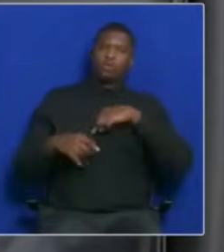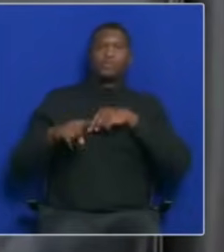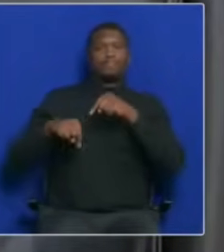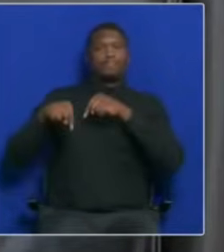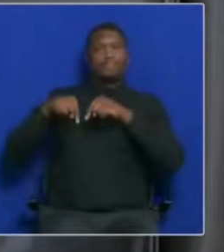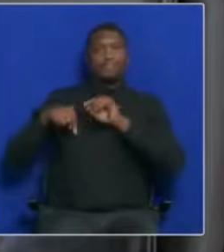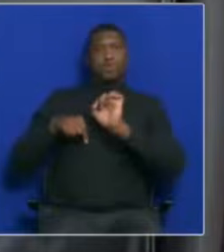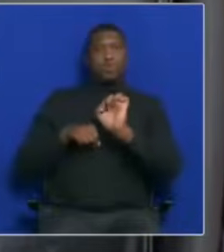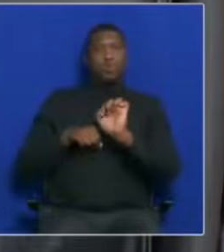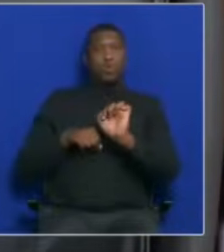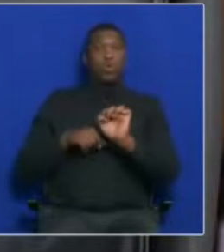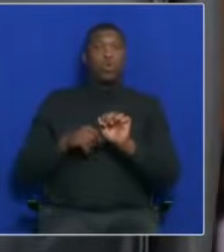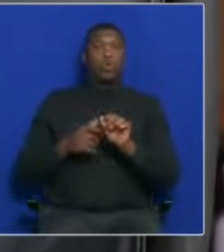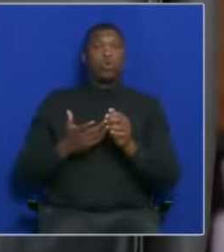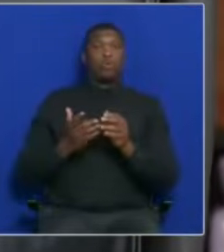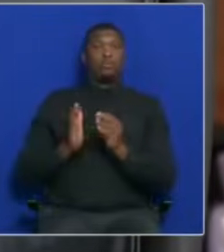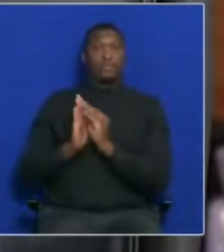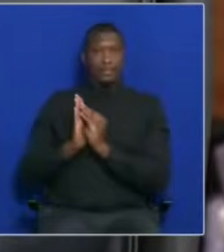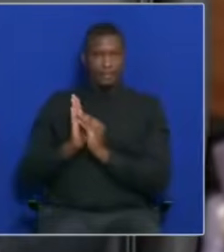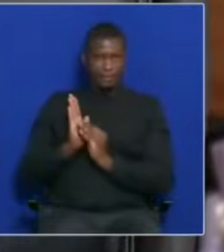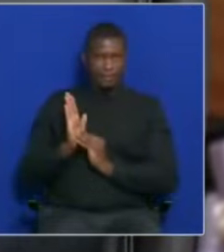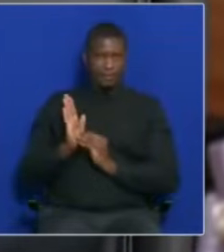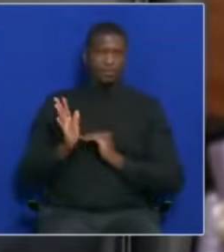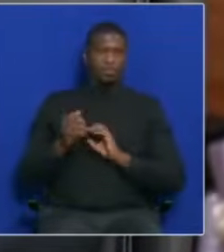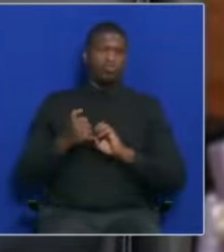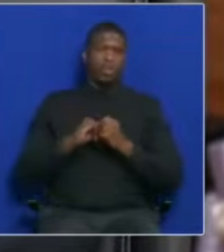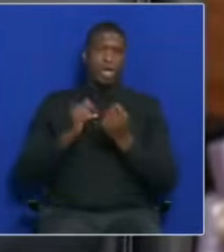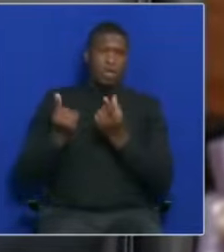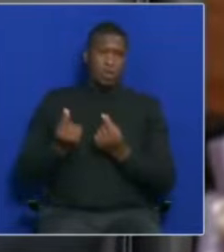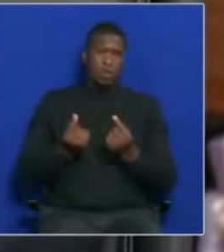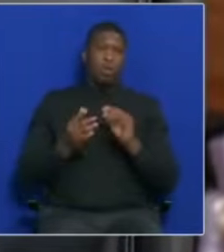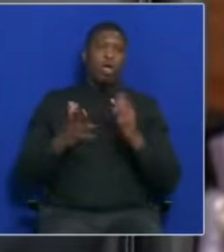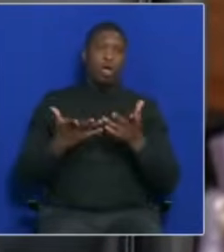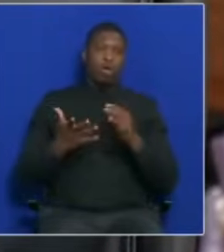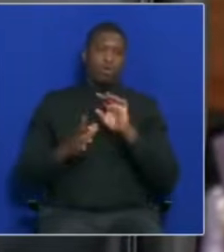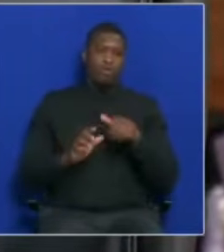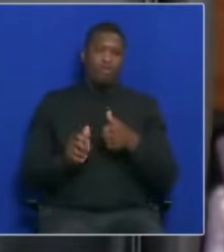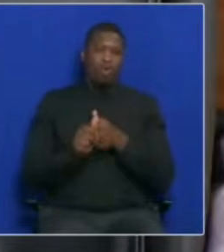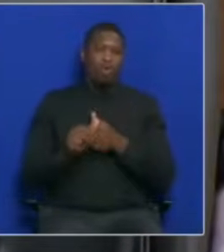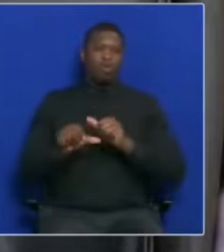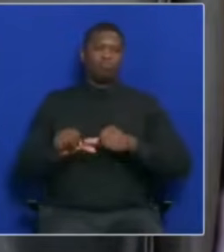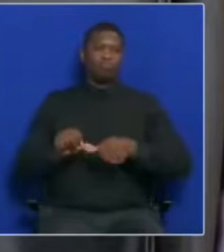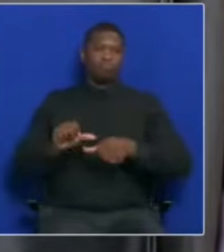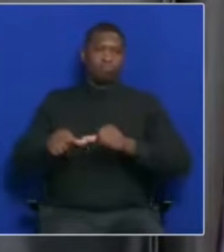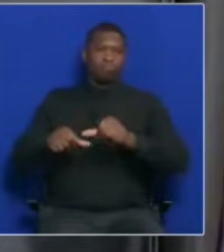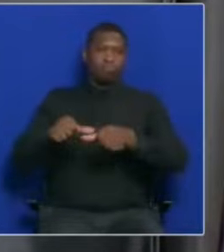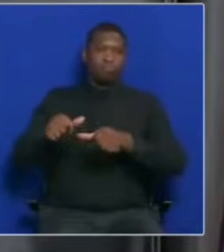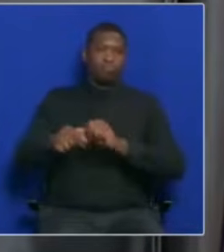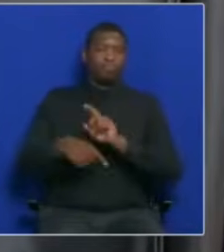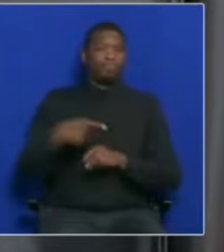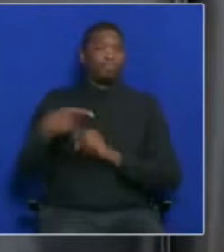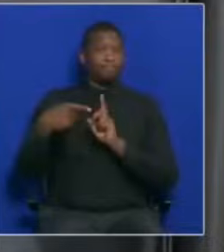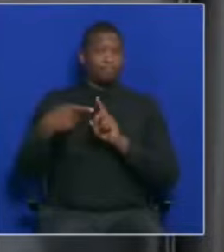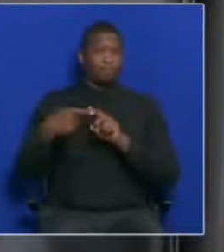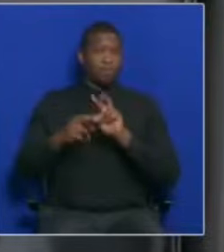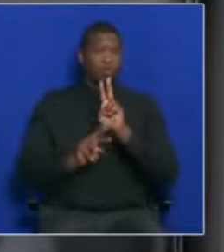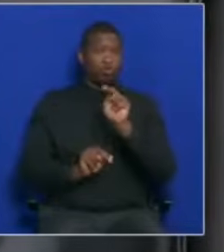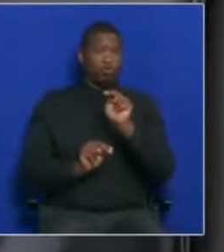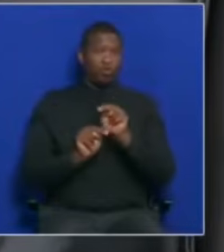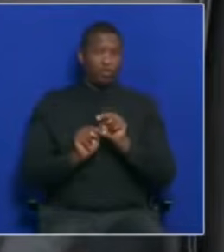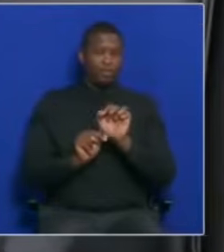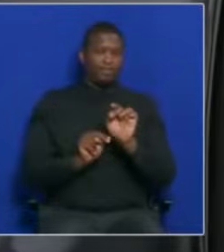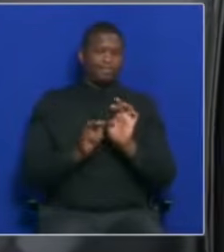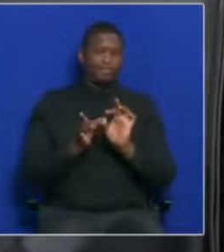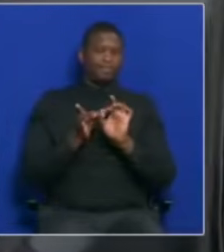to do so thematically so we can move quickly. The first is short, and it relates to your